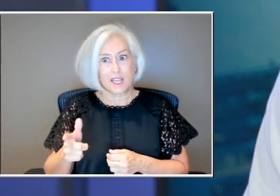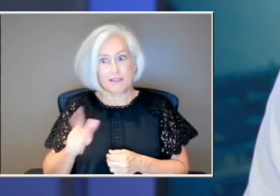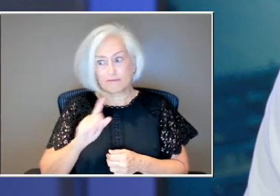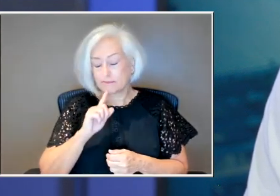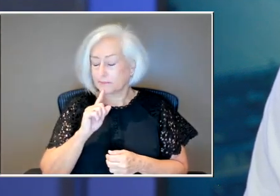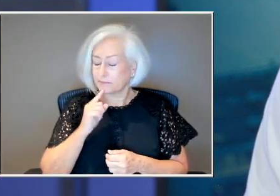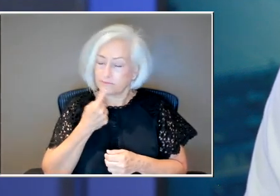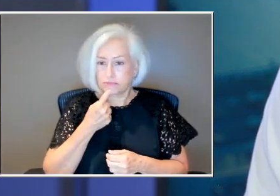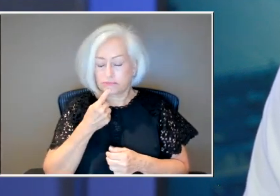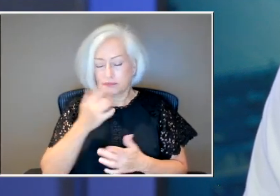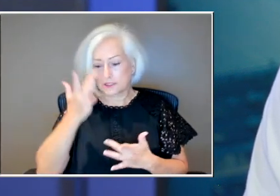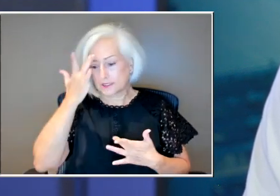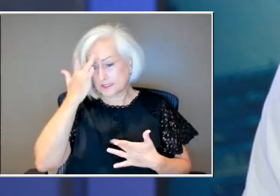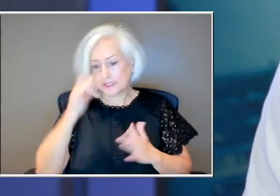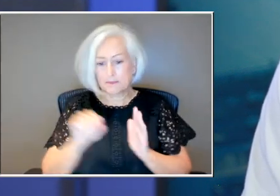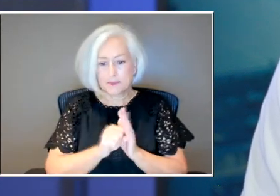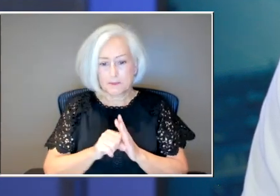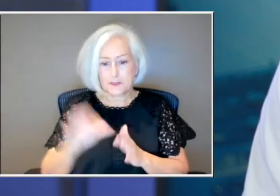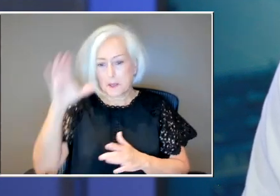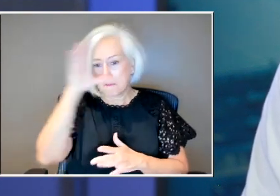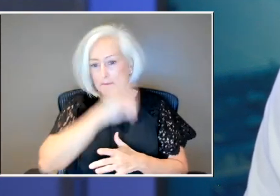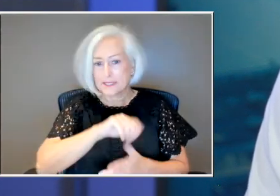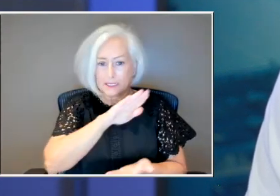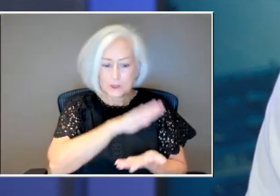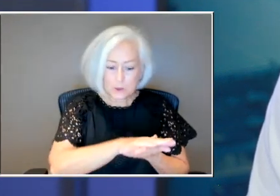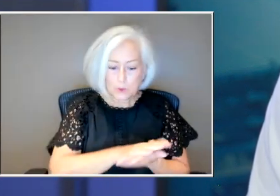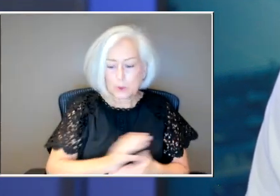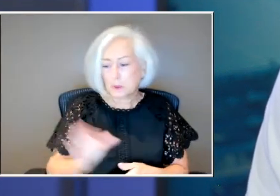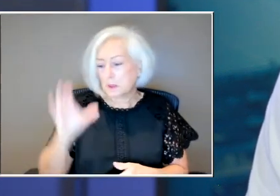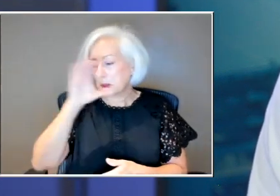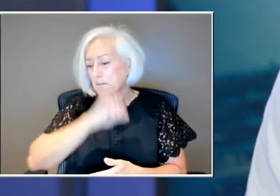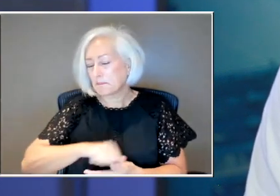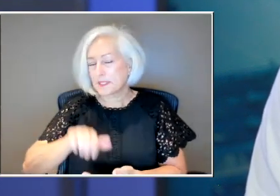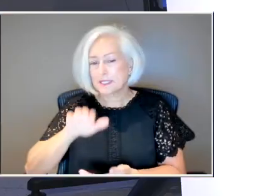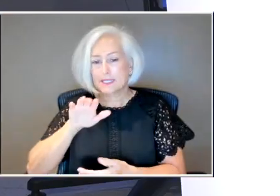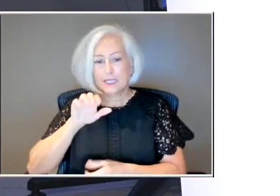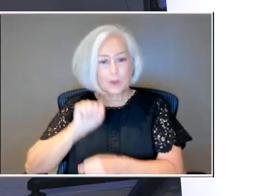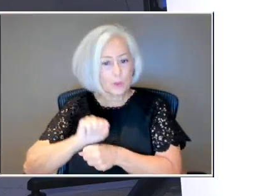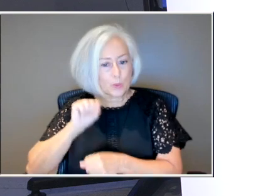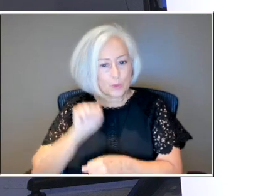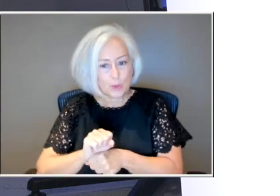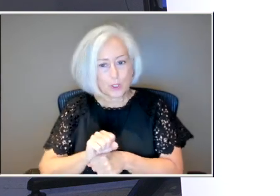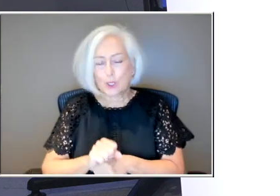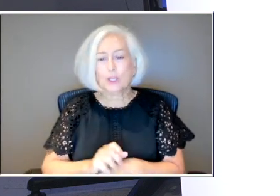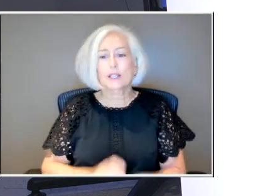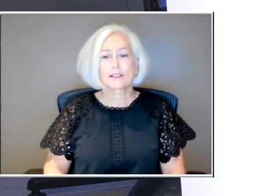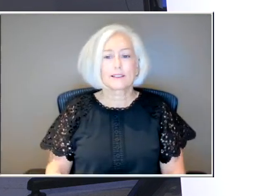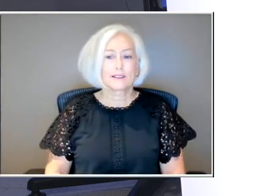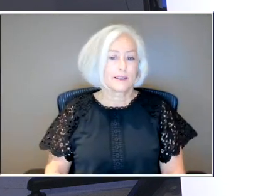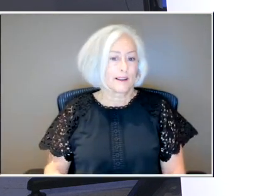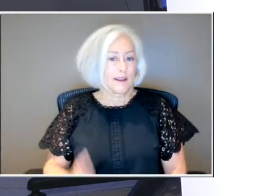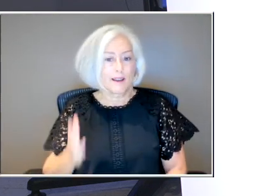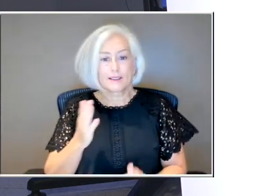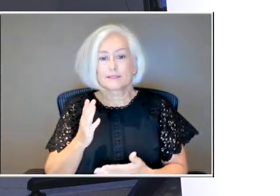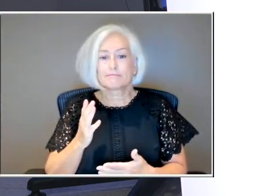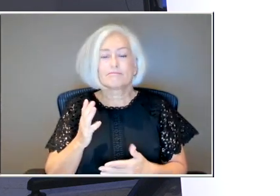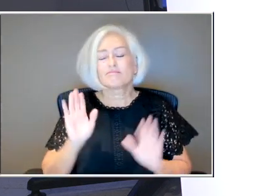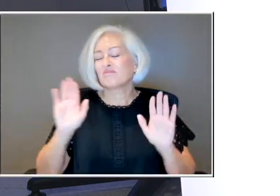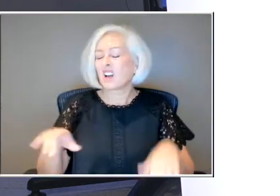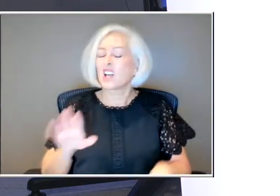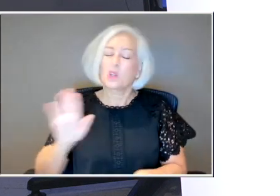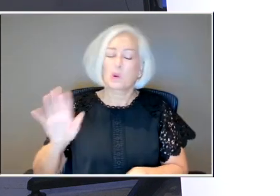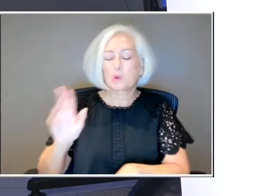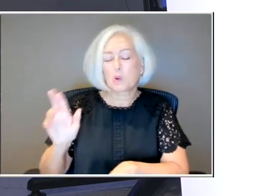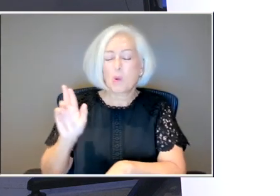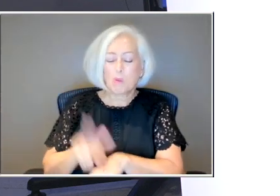they're missing school and work, are just often not taken seriously. And you have nothing to compare it to. I mean, you just think this is just what life is. That's your normal, right? Right.